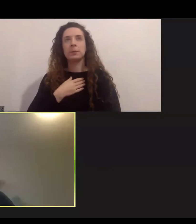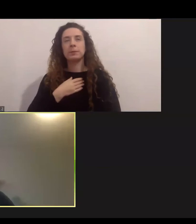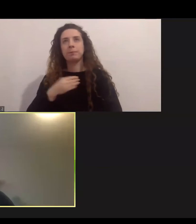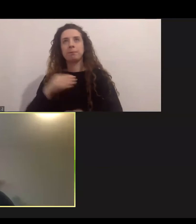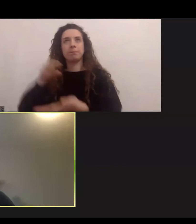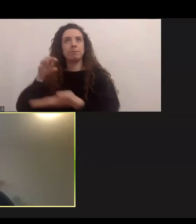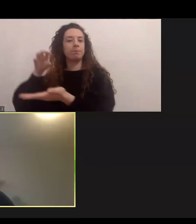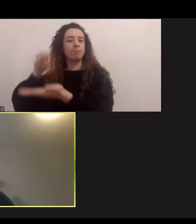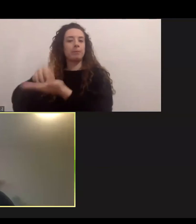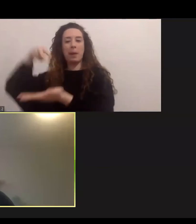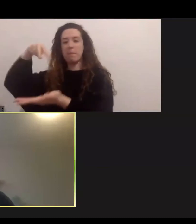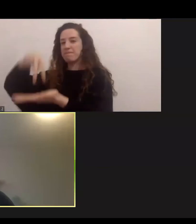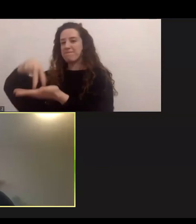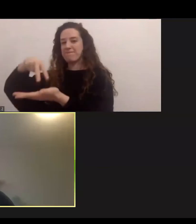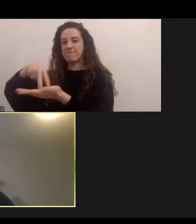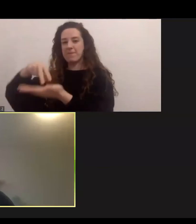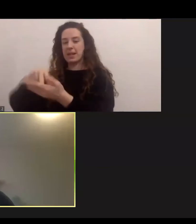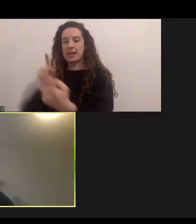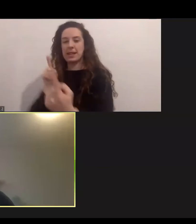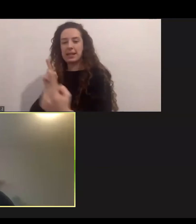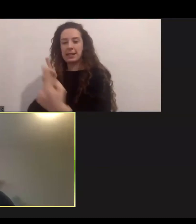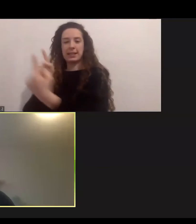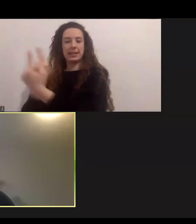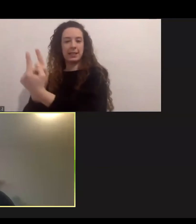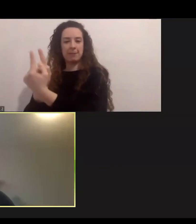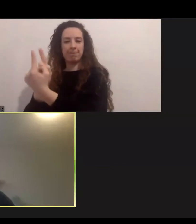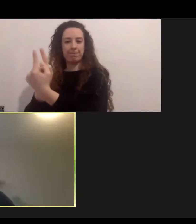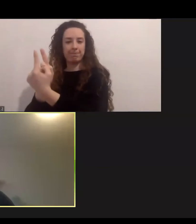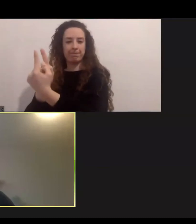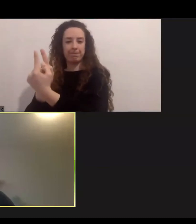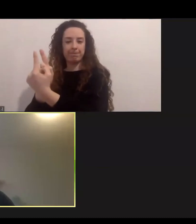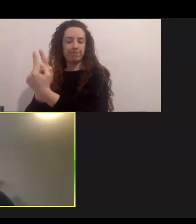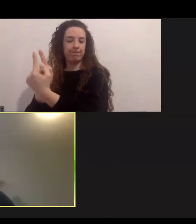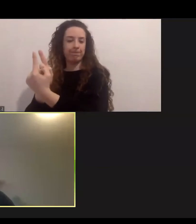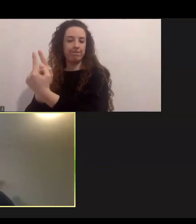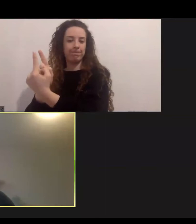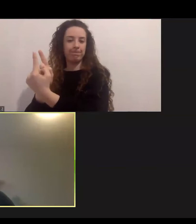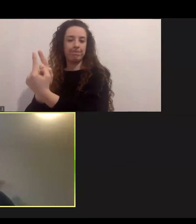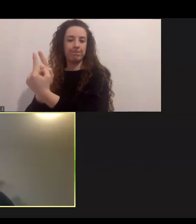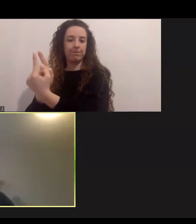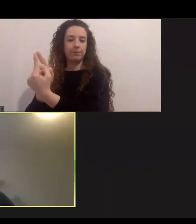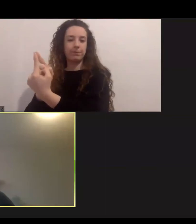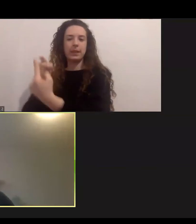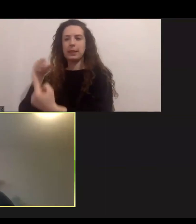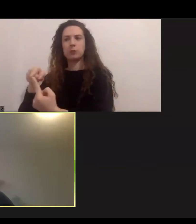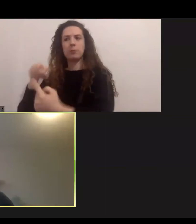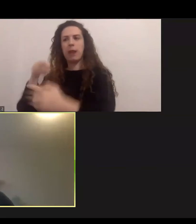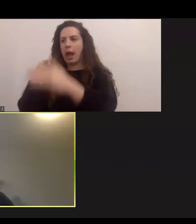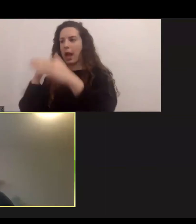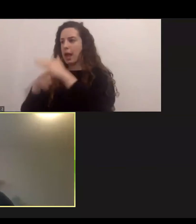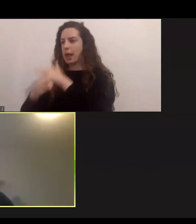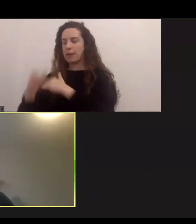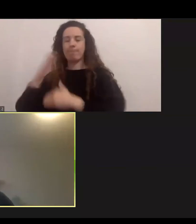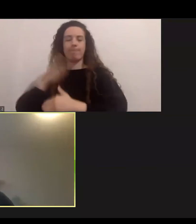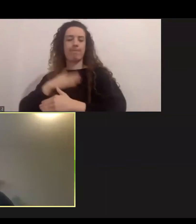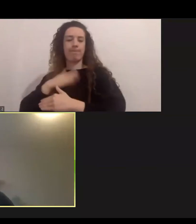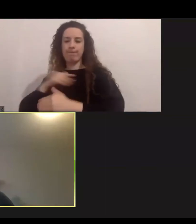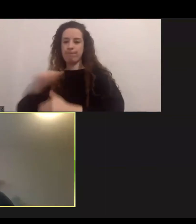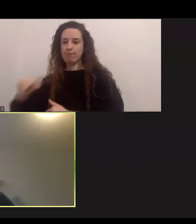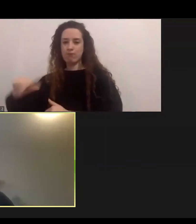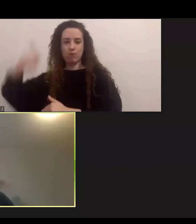everything alone and you have some assistive technologies and some tools to manage the whole